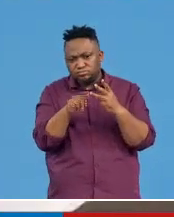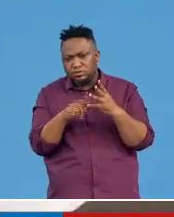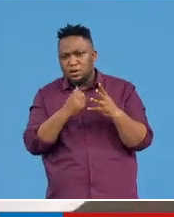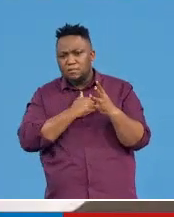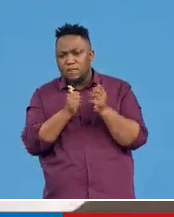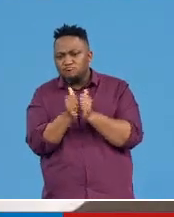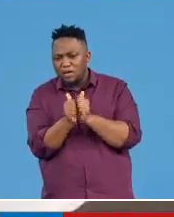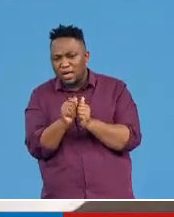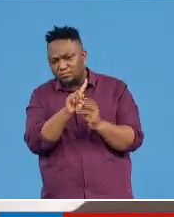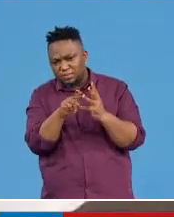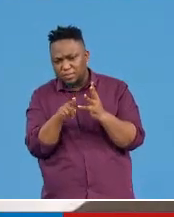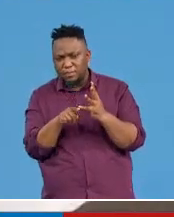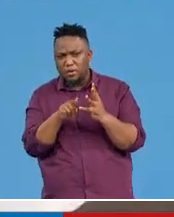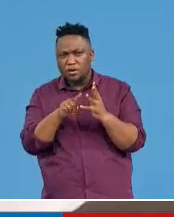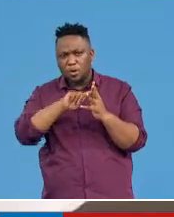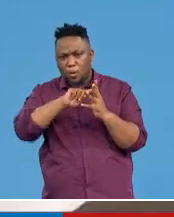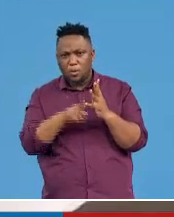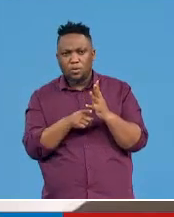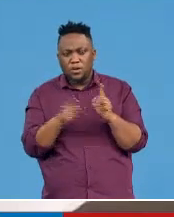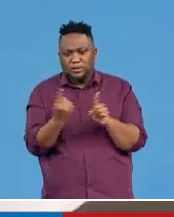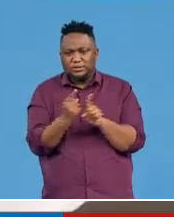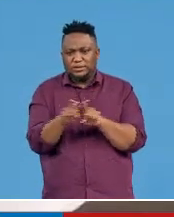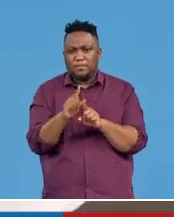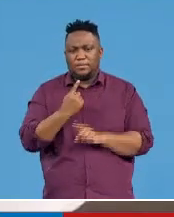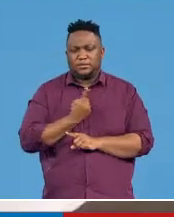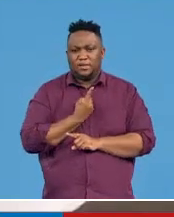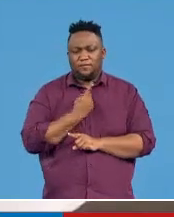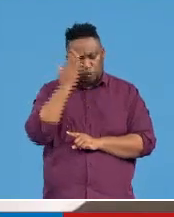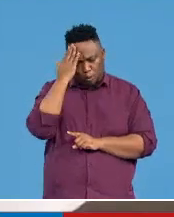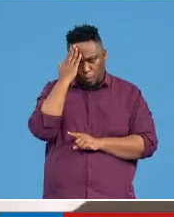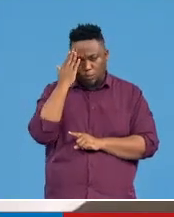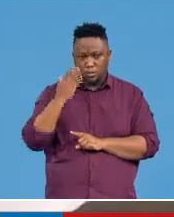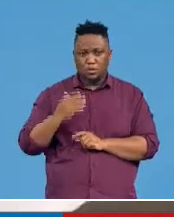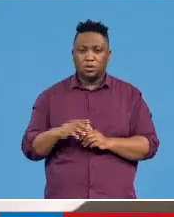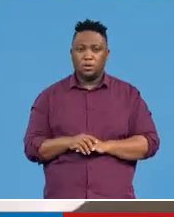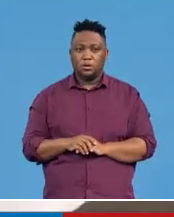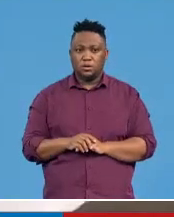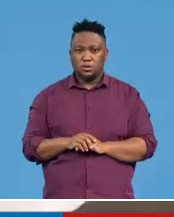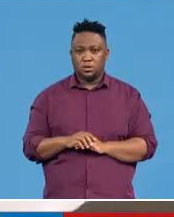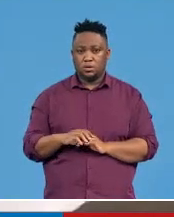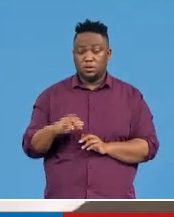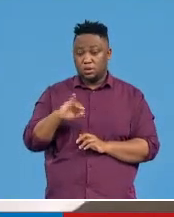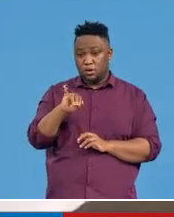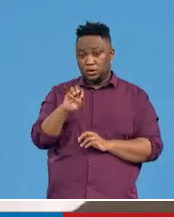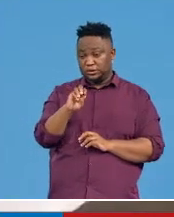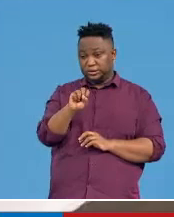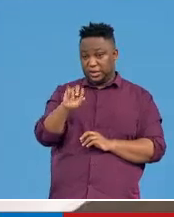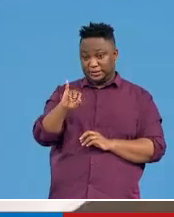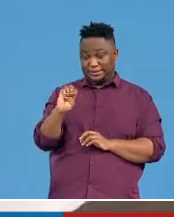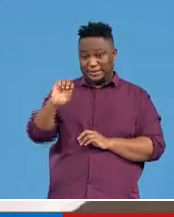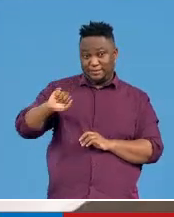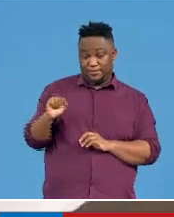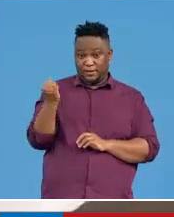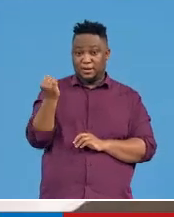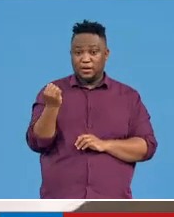some stage, and myself all know this too well. Jessie and John took us into their homes at a time when they had